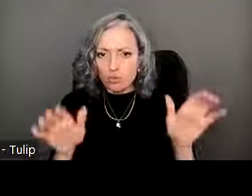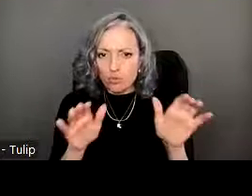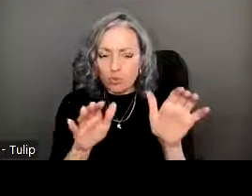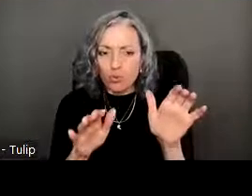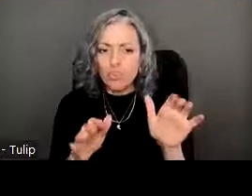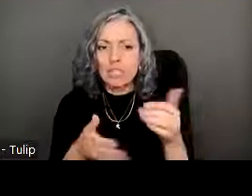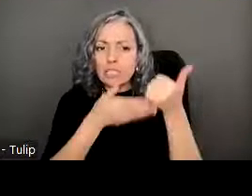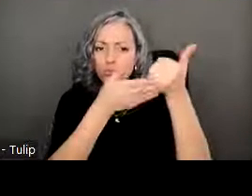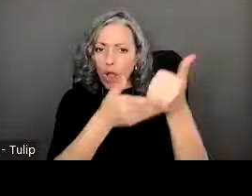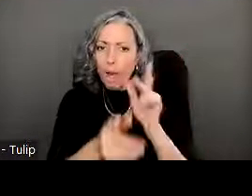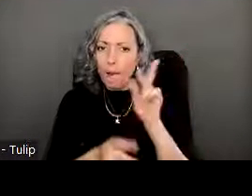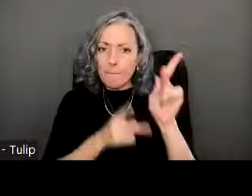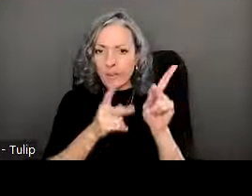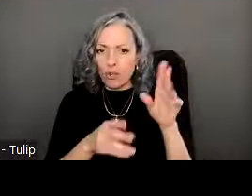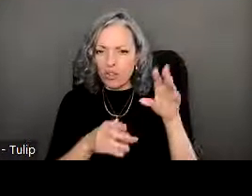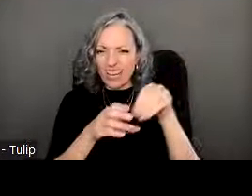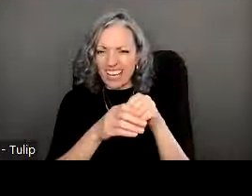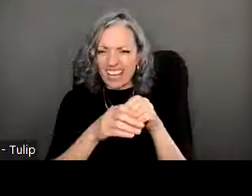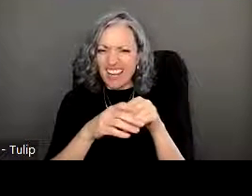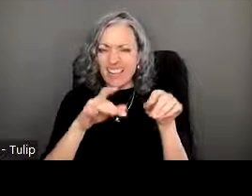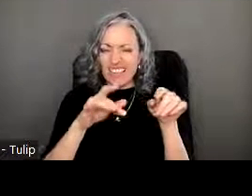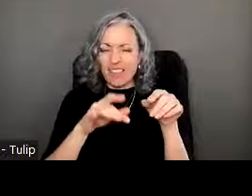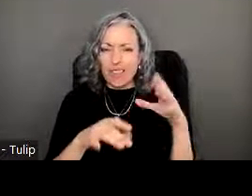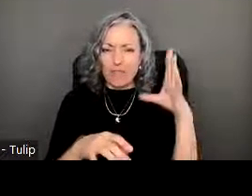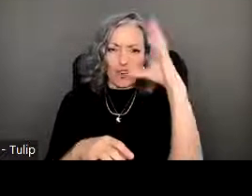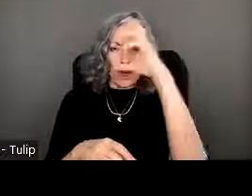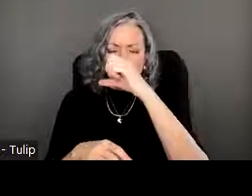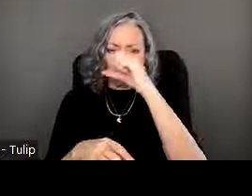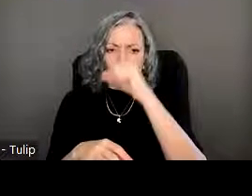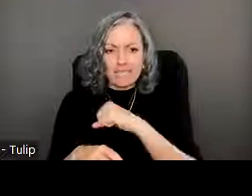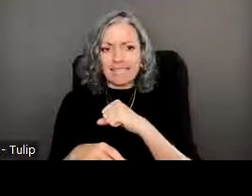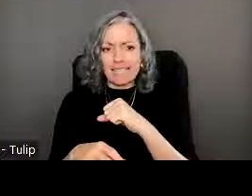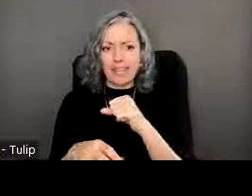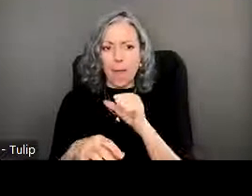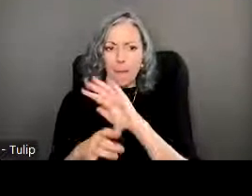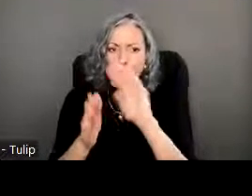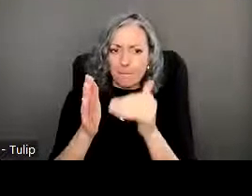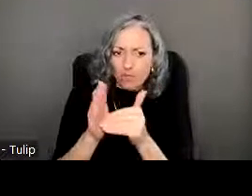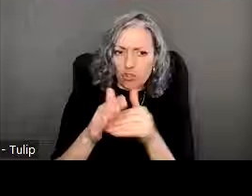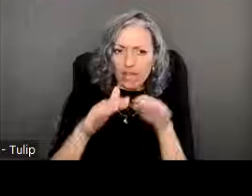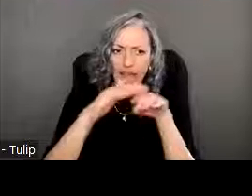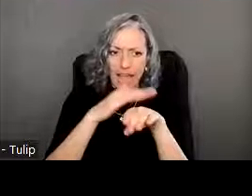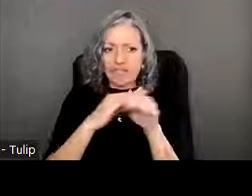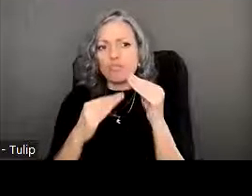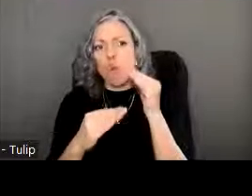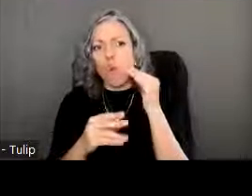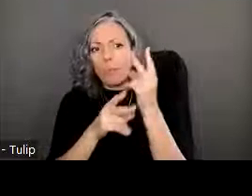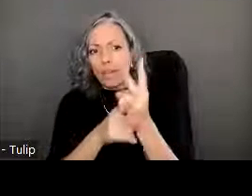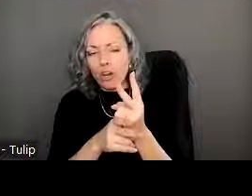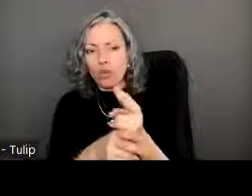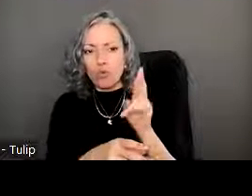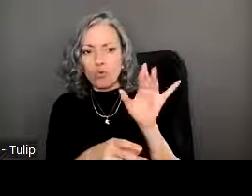to help people who are in the missing or forgotten middle access home care, respite care,